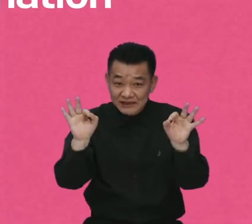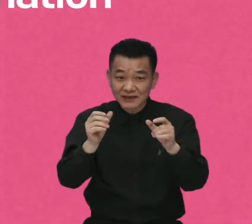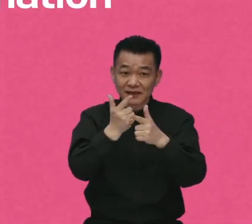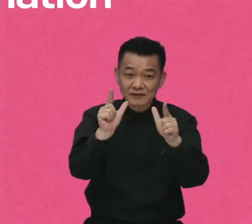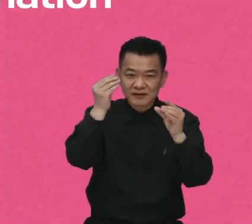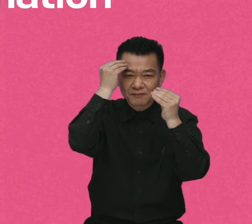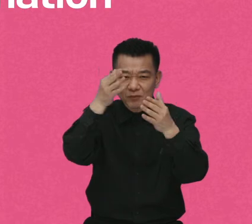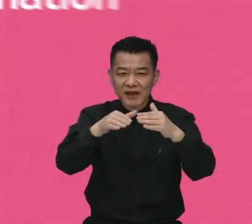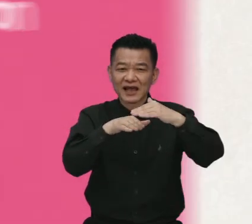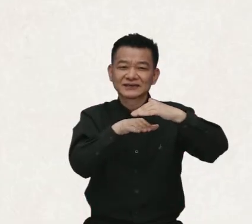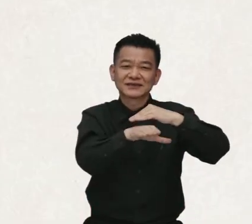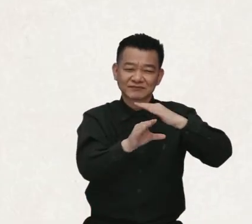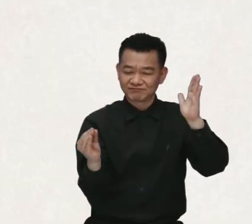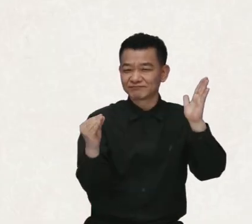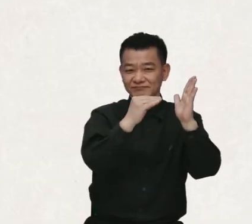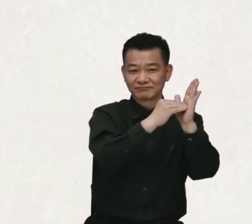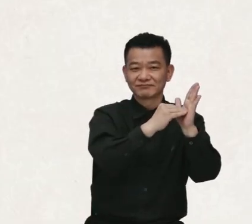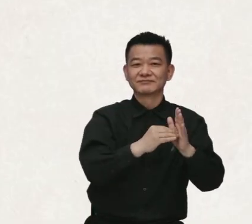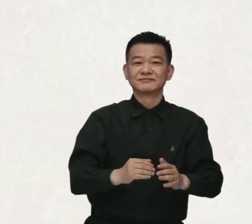to Information.